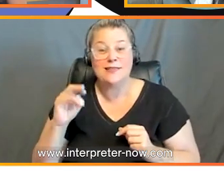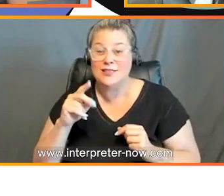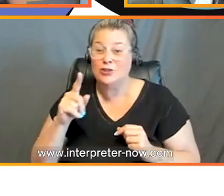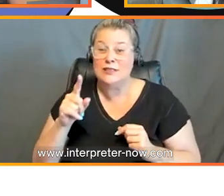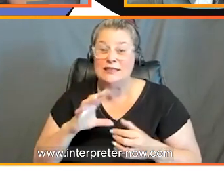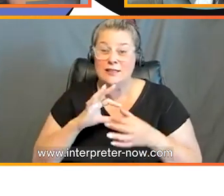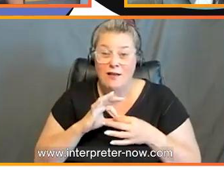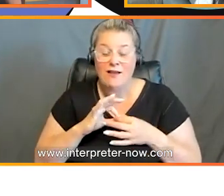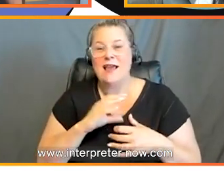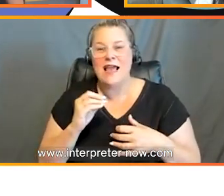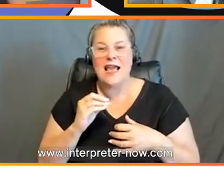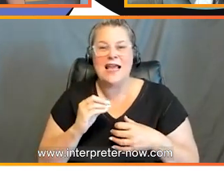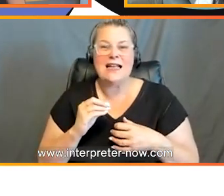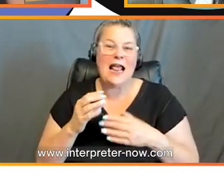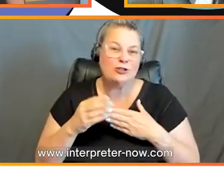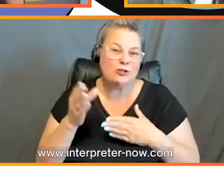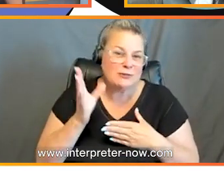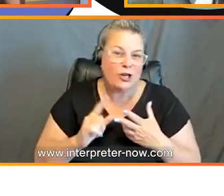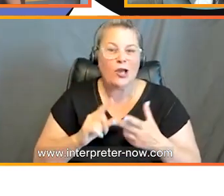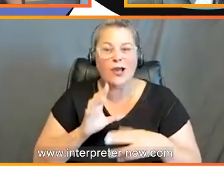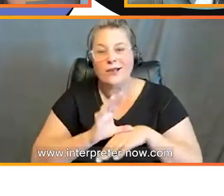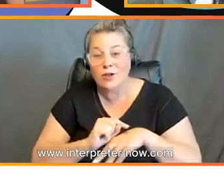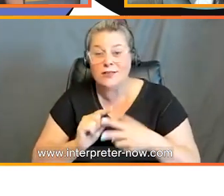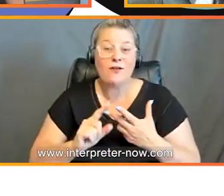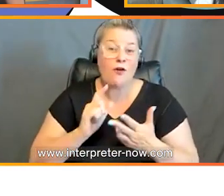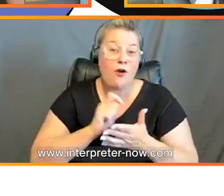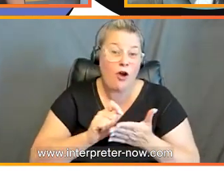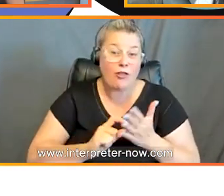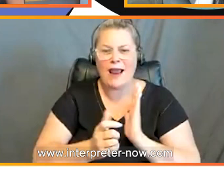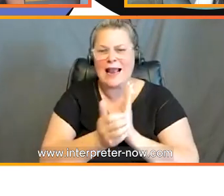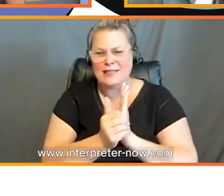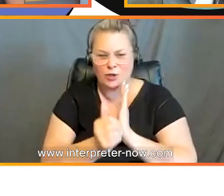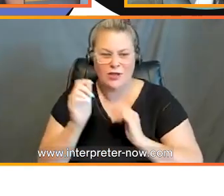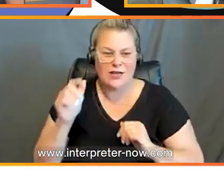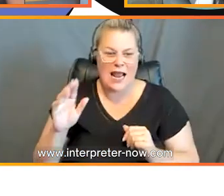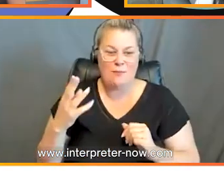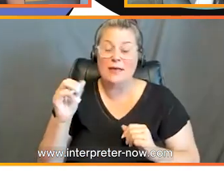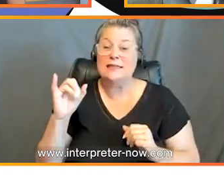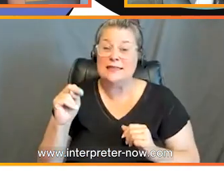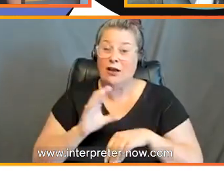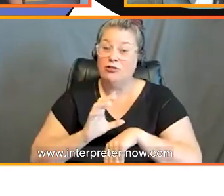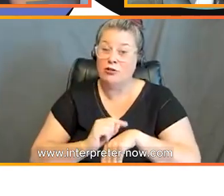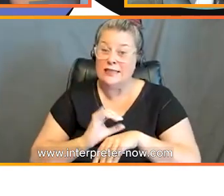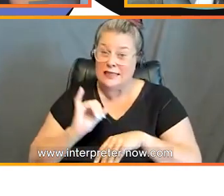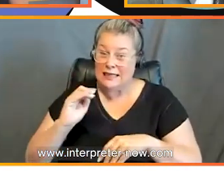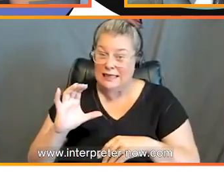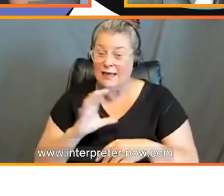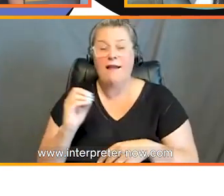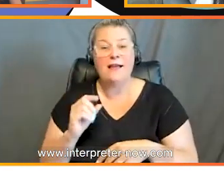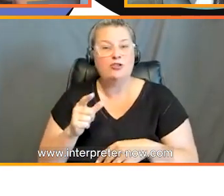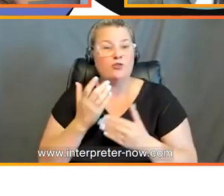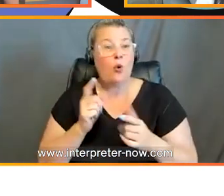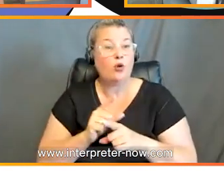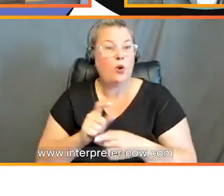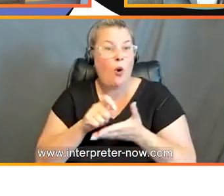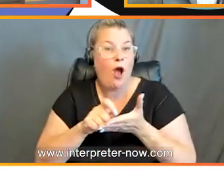and leadership speaker, consultant, author, and expert at Bhasin Consulting Incorporated. She is also the author of the new